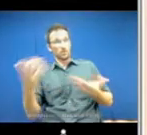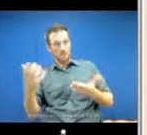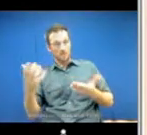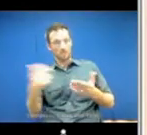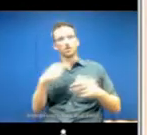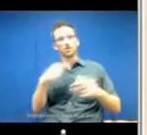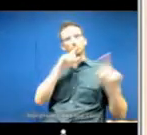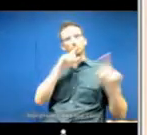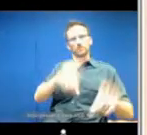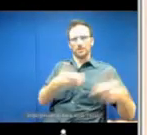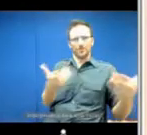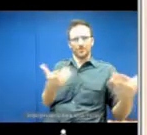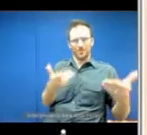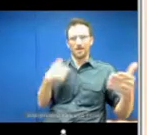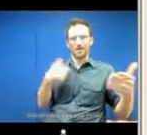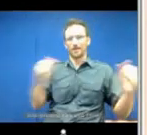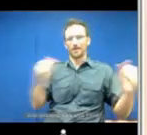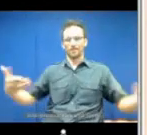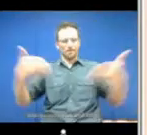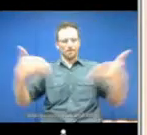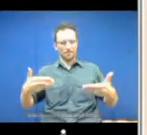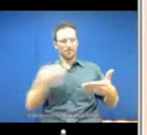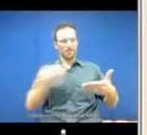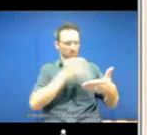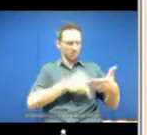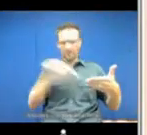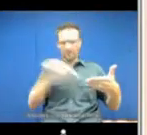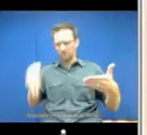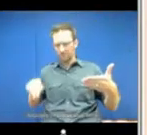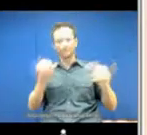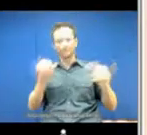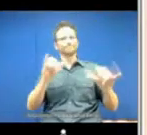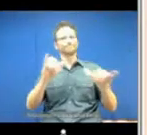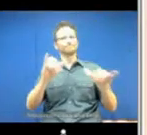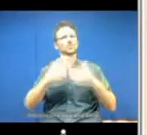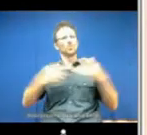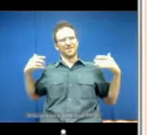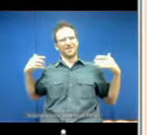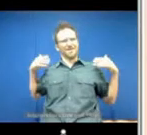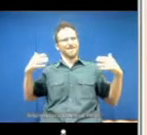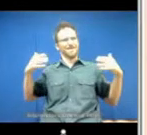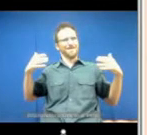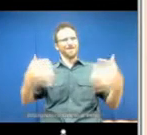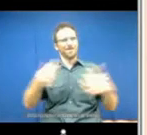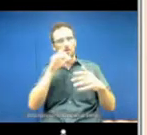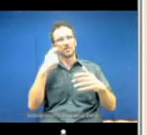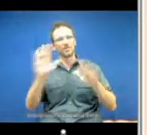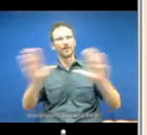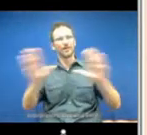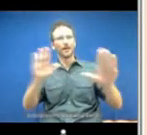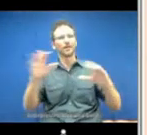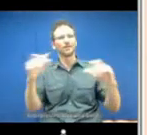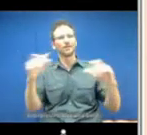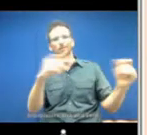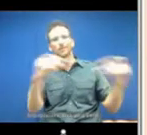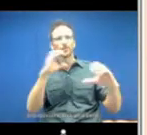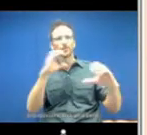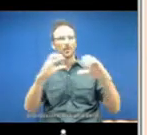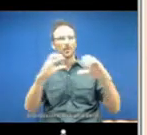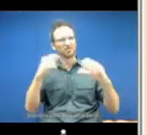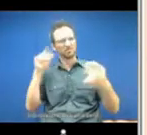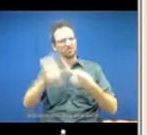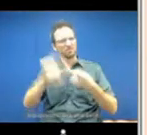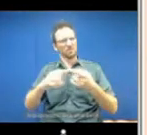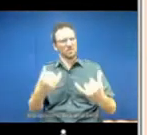have a chance to review the file, it can be very helpful to see both the questions and the response. And so if you're you're talking